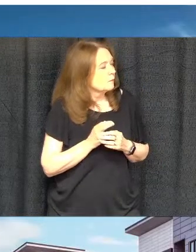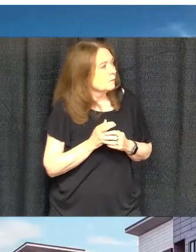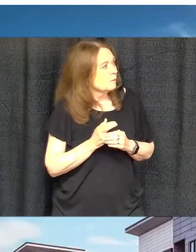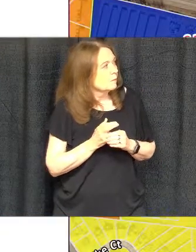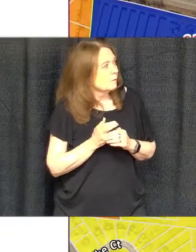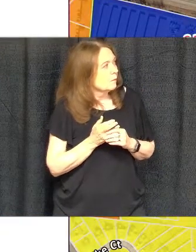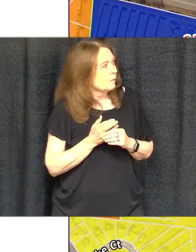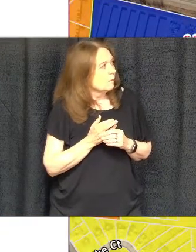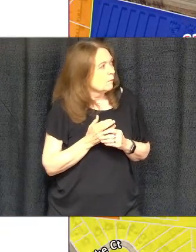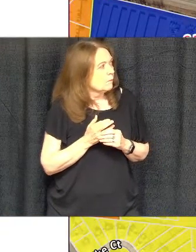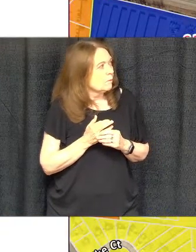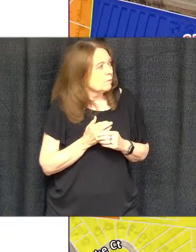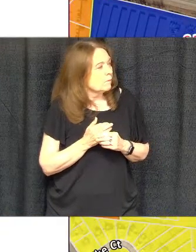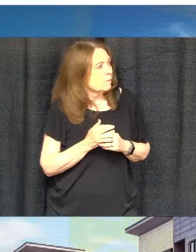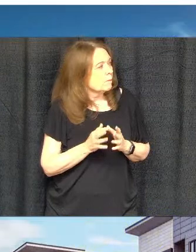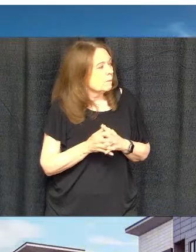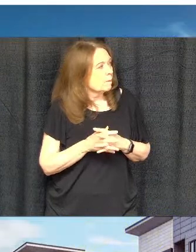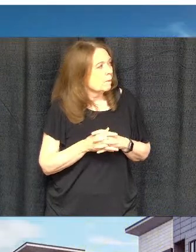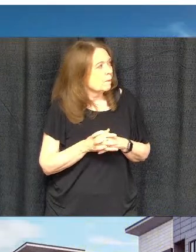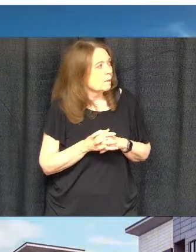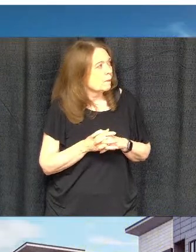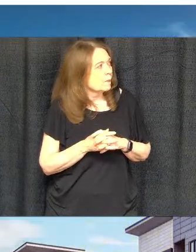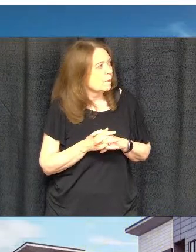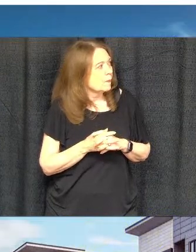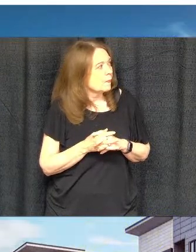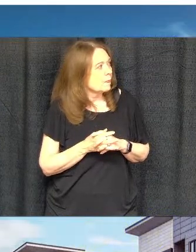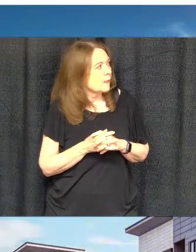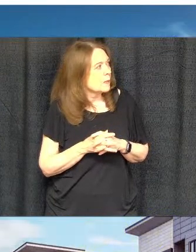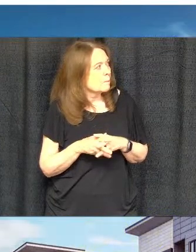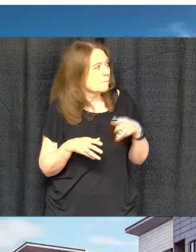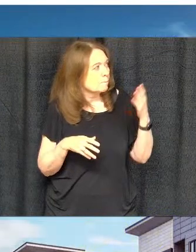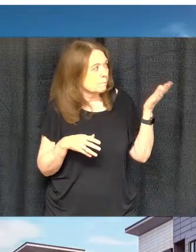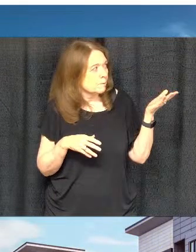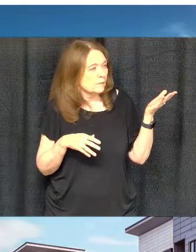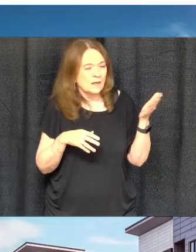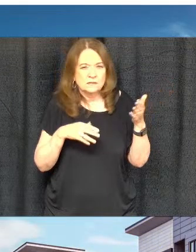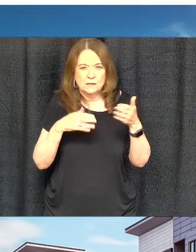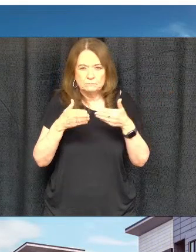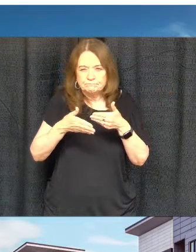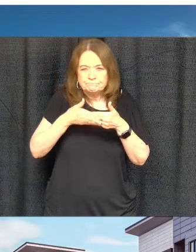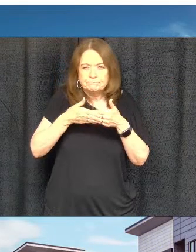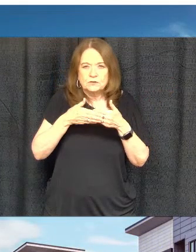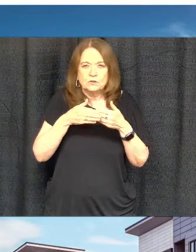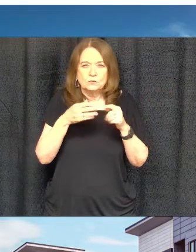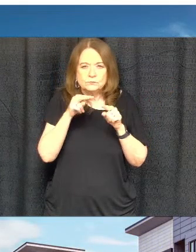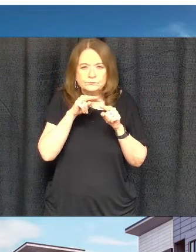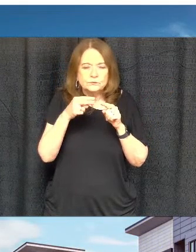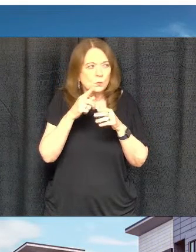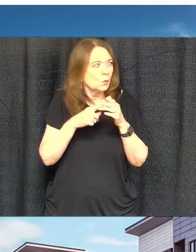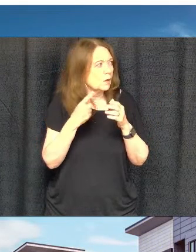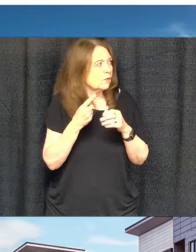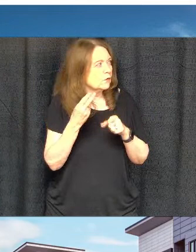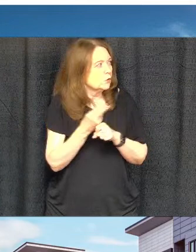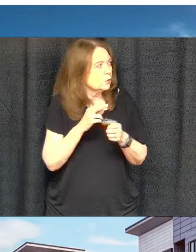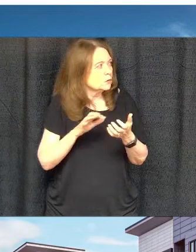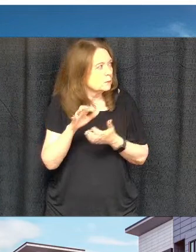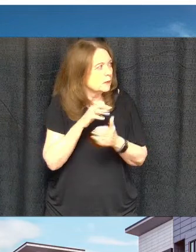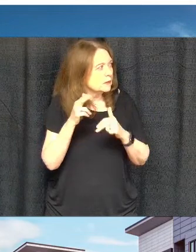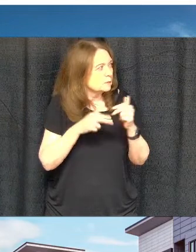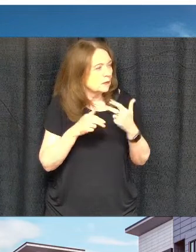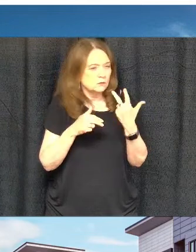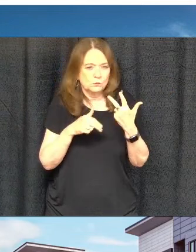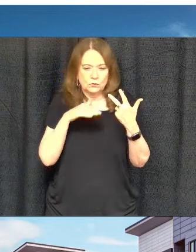I think sorry, they're big pictures. And there's a closer up view of one of the mixed use buildings with 3